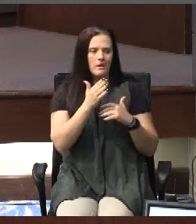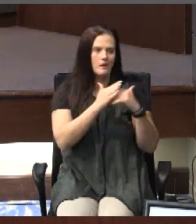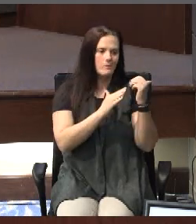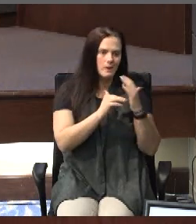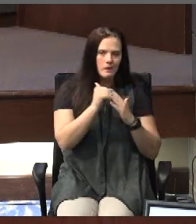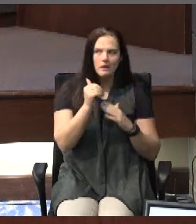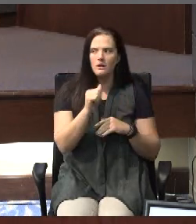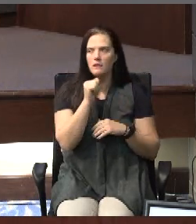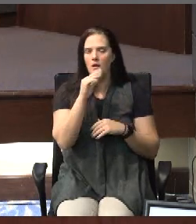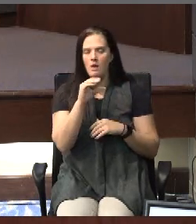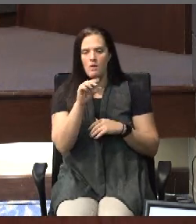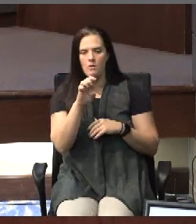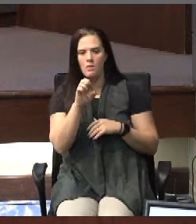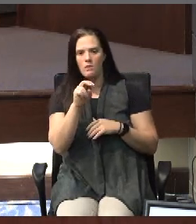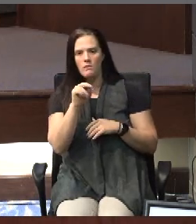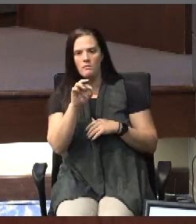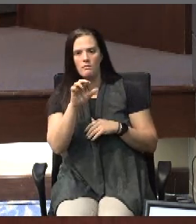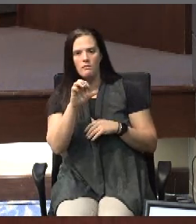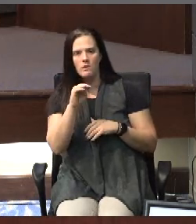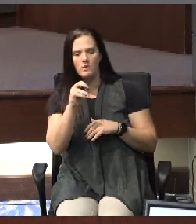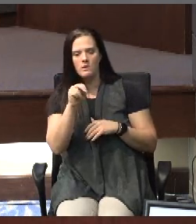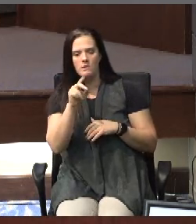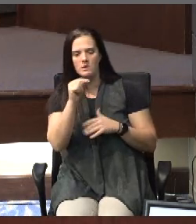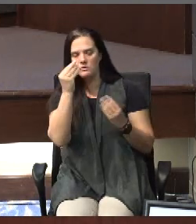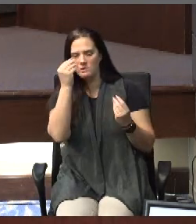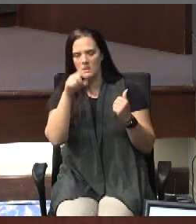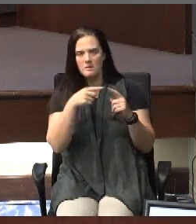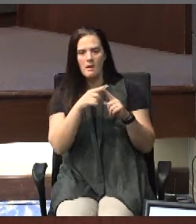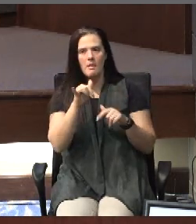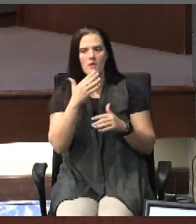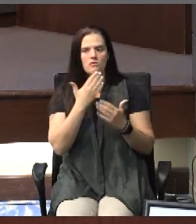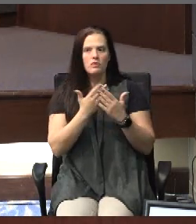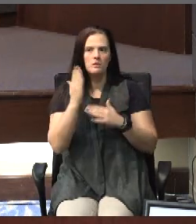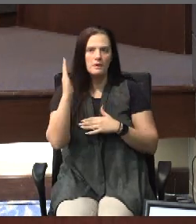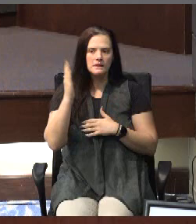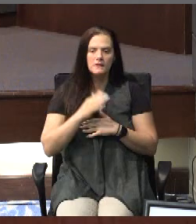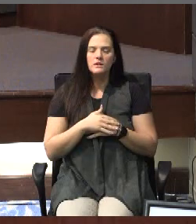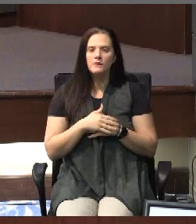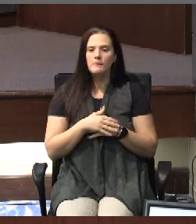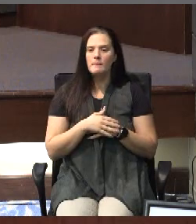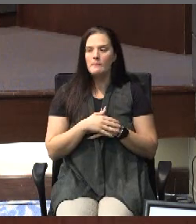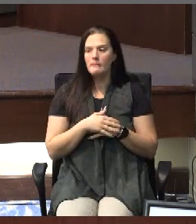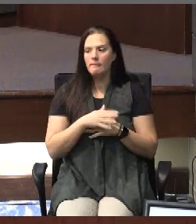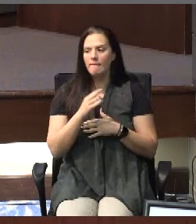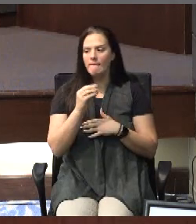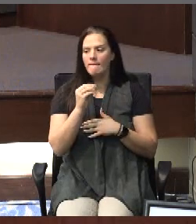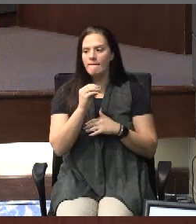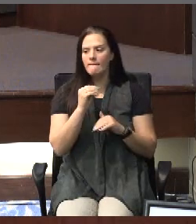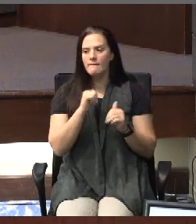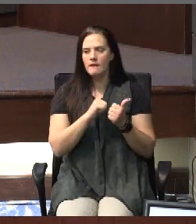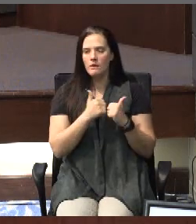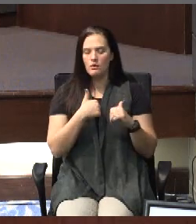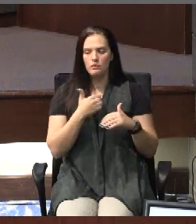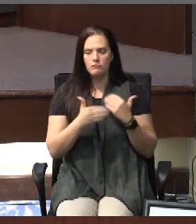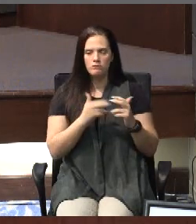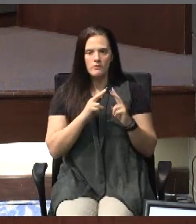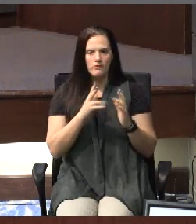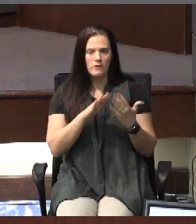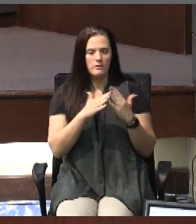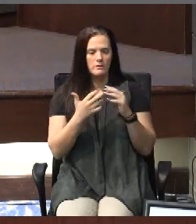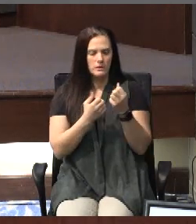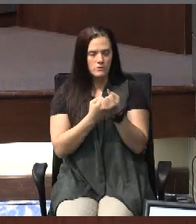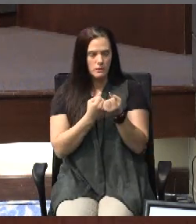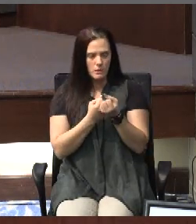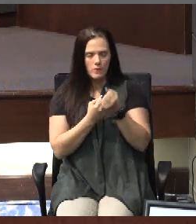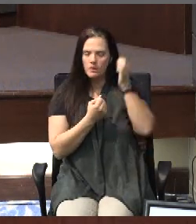not code enforcement, be thinking about that. But anyway, good presentation. And again, I like how we're pivoting into a very community